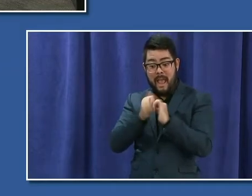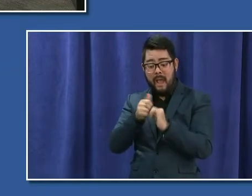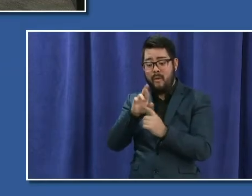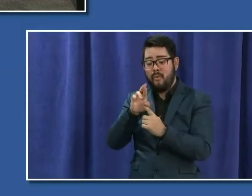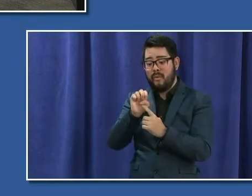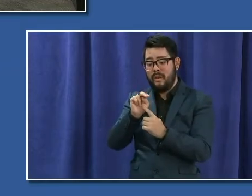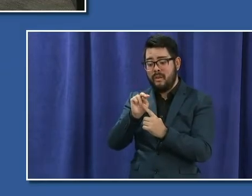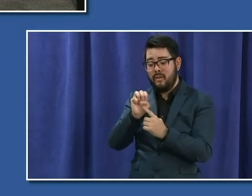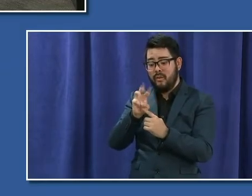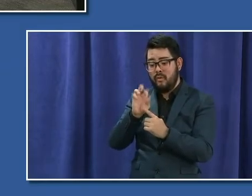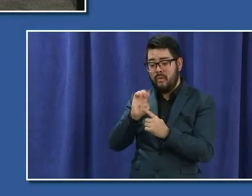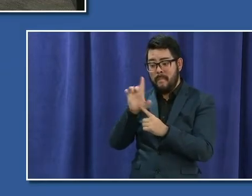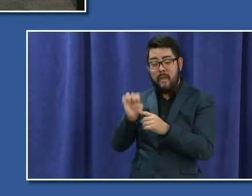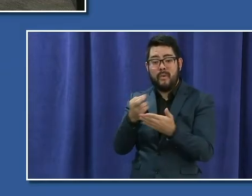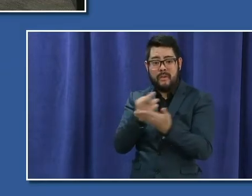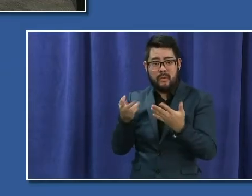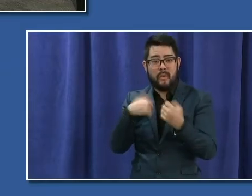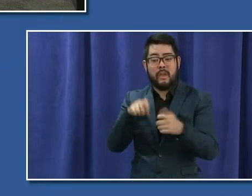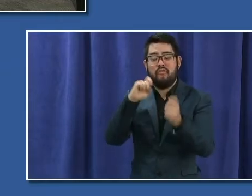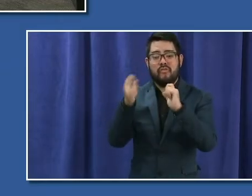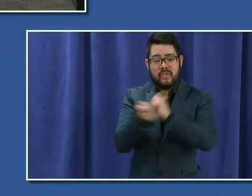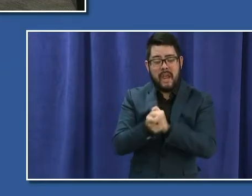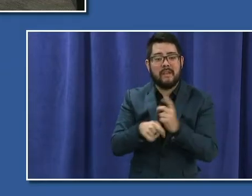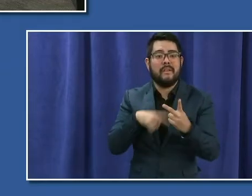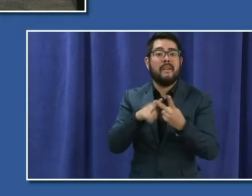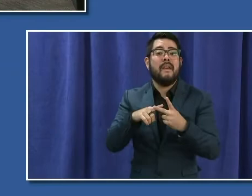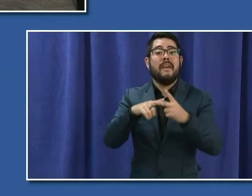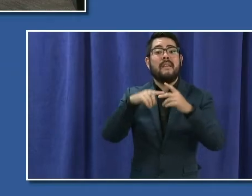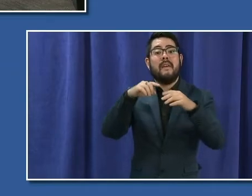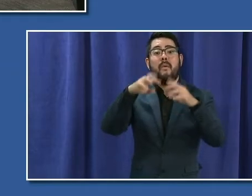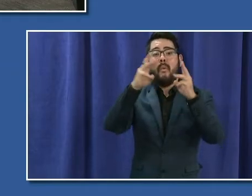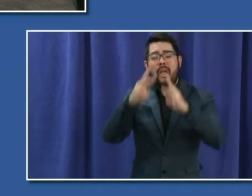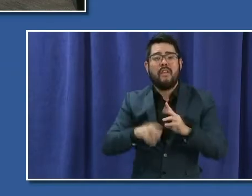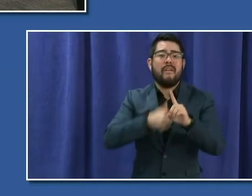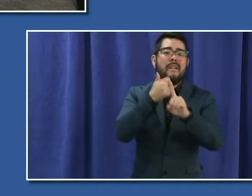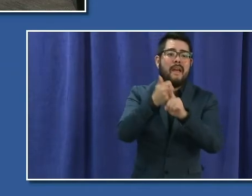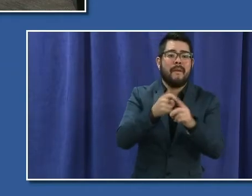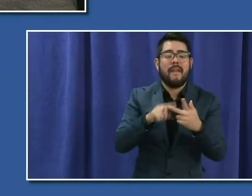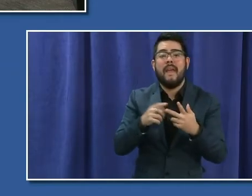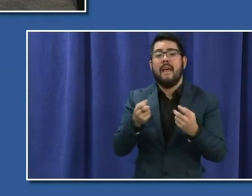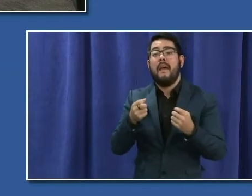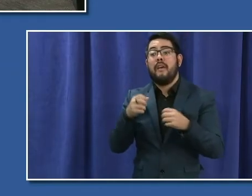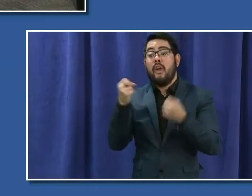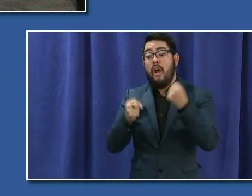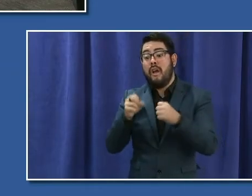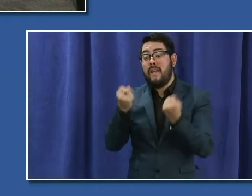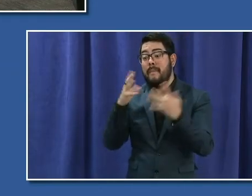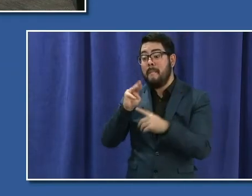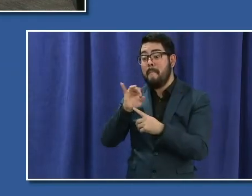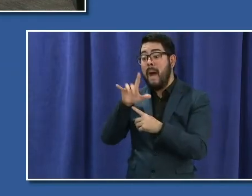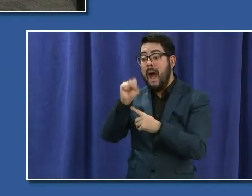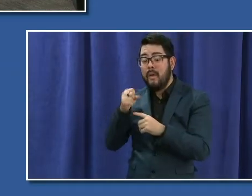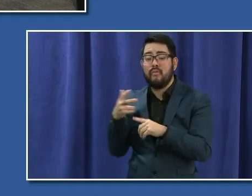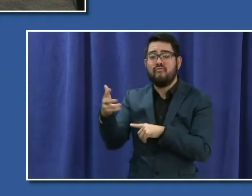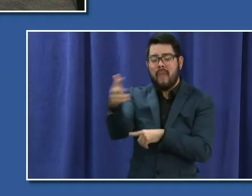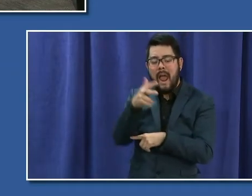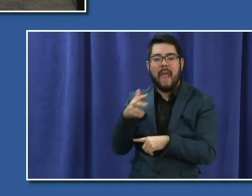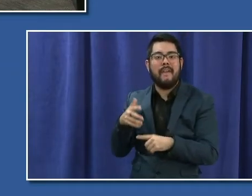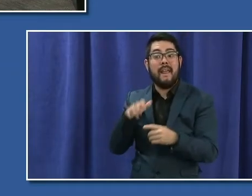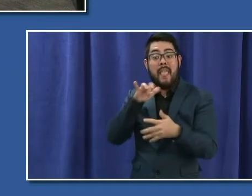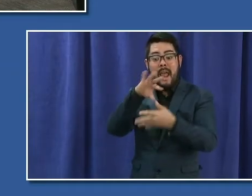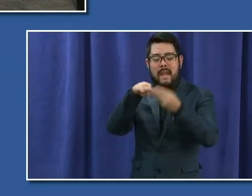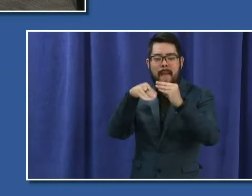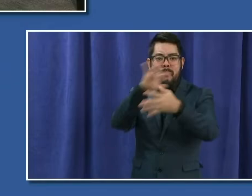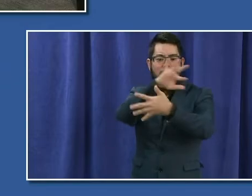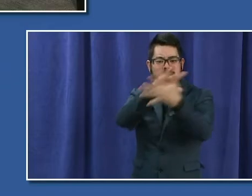supply chains are coming and going from and the impact on climate, the miles traveled in terms of vehicles. Those are things that we're very interested in. I would like